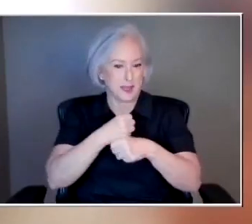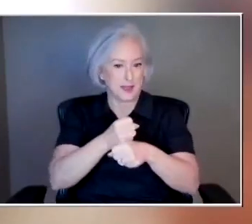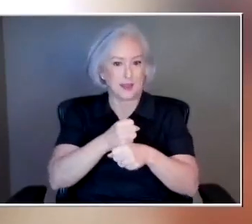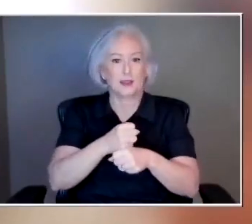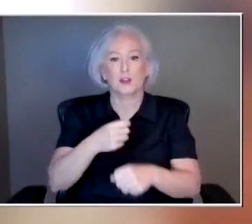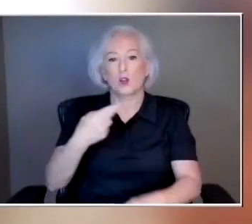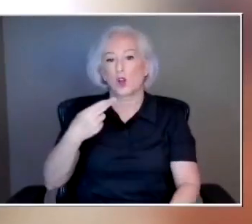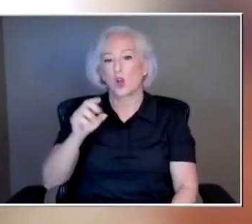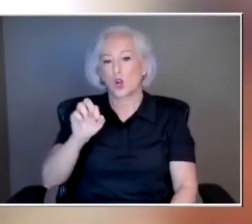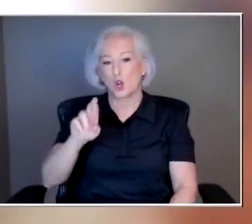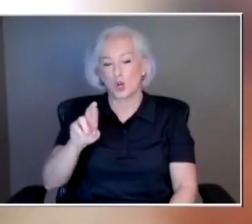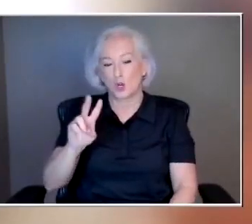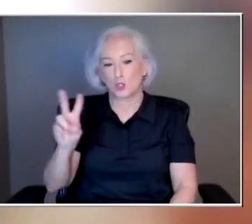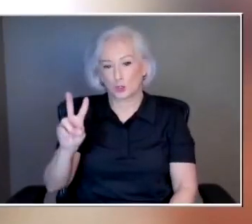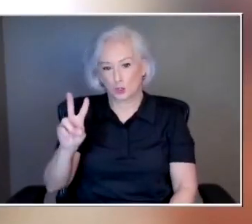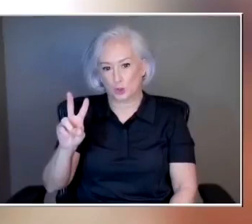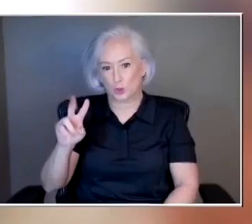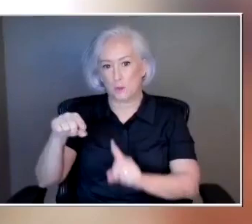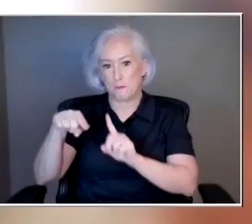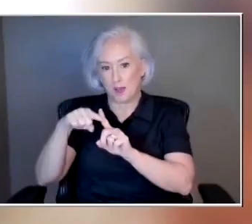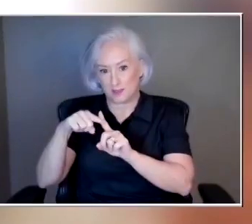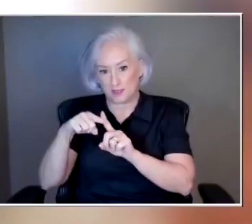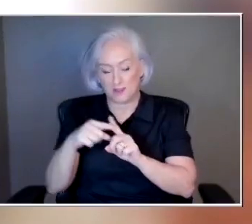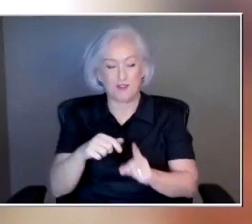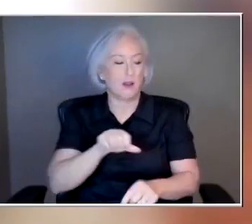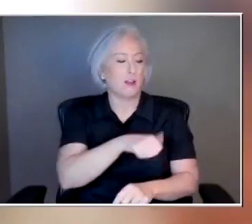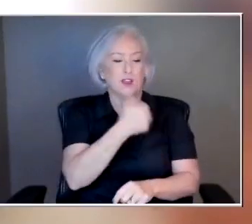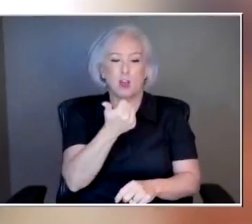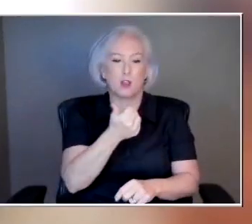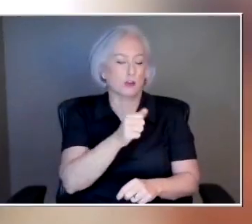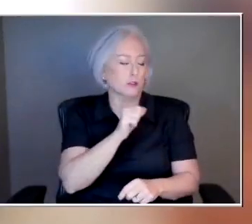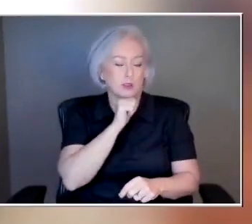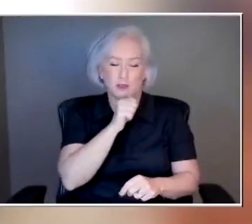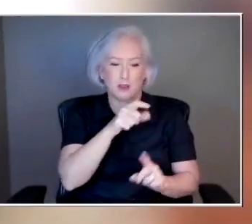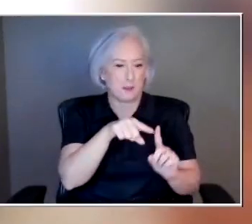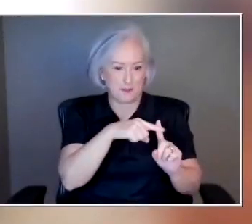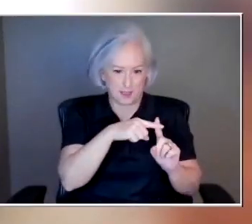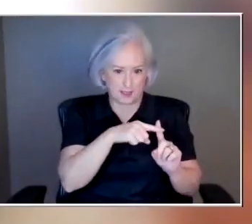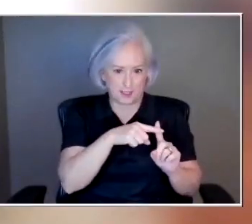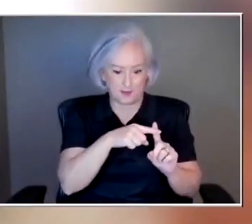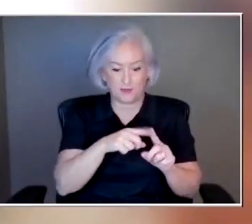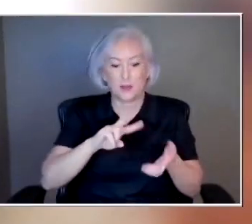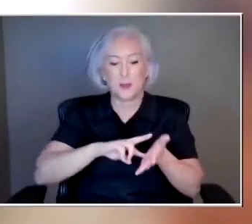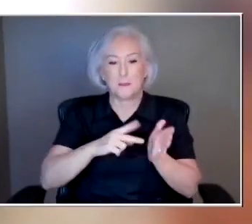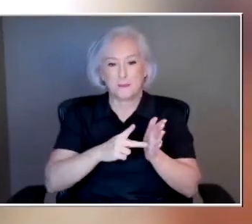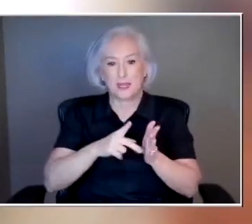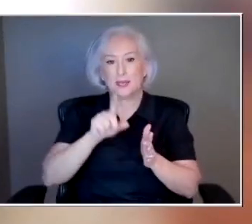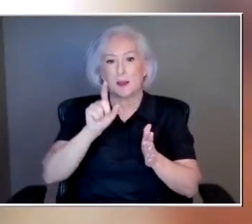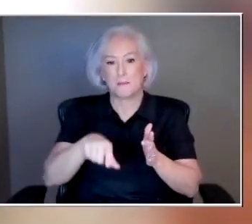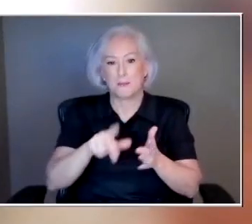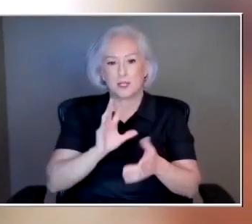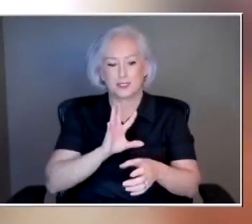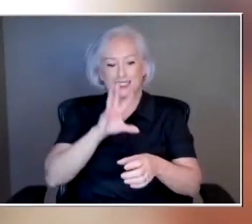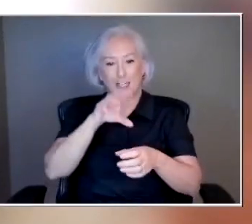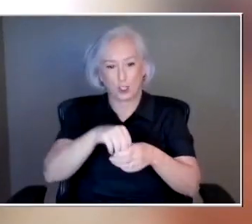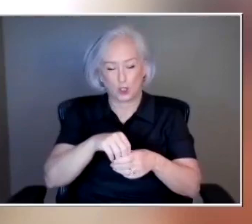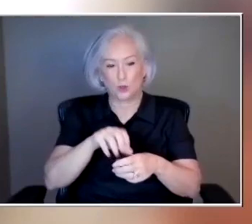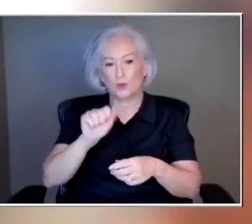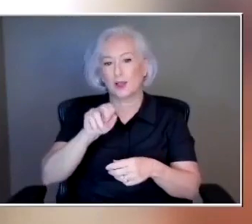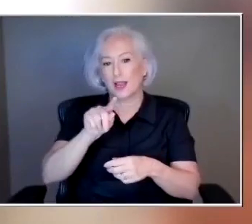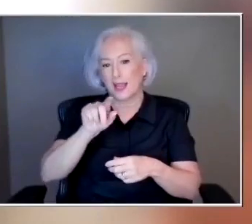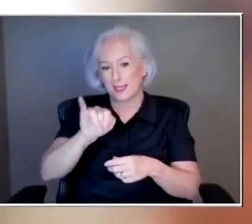one wasn't. So we made sure that the treatment recommendations include an anti-HER2 therapy that